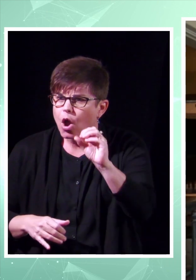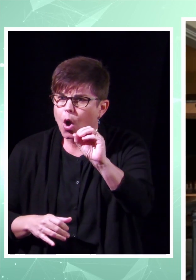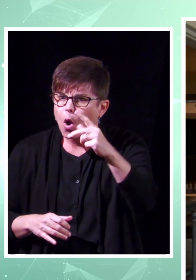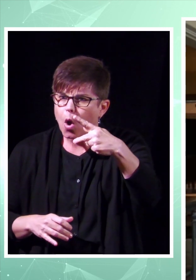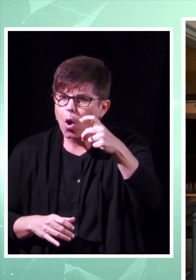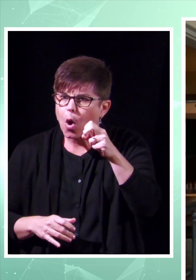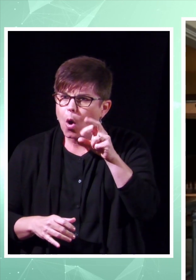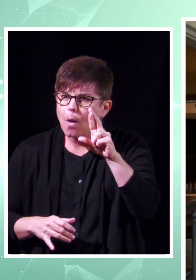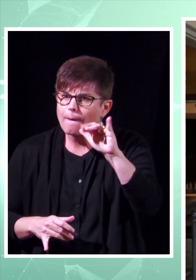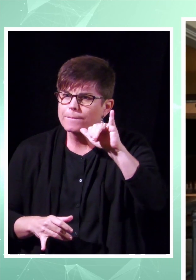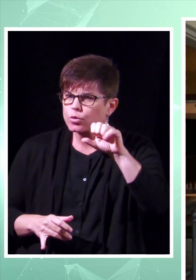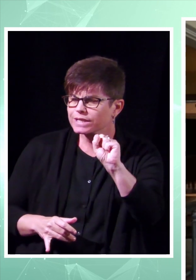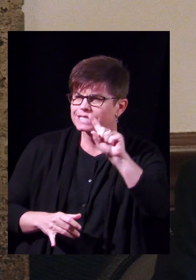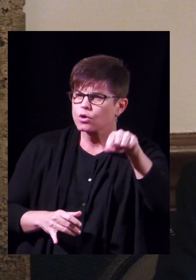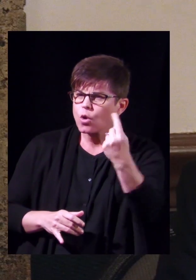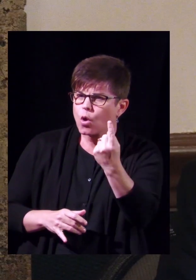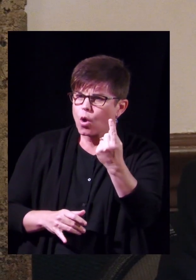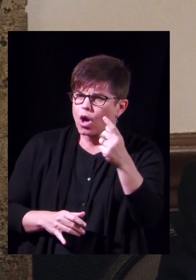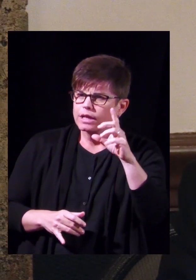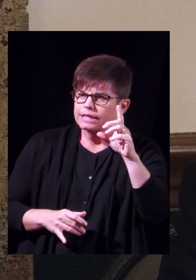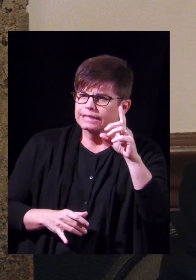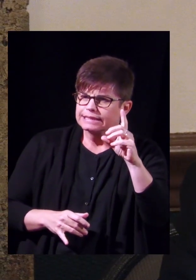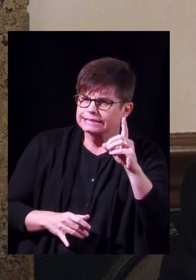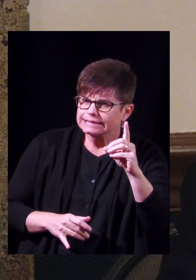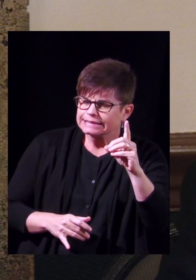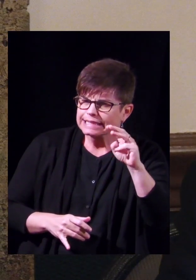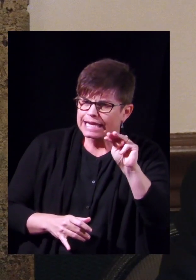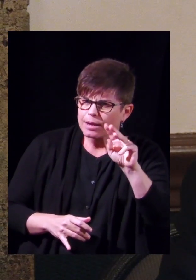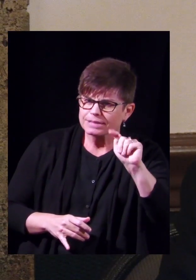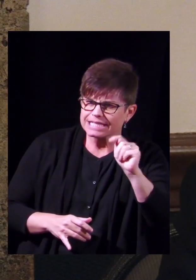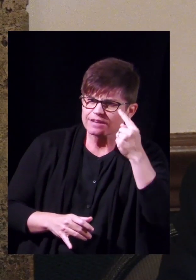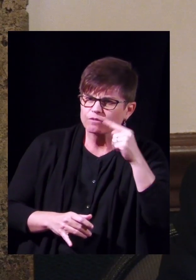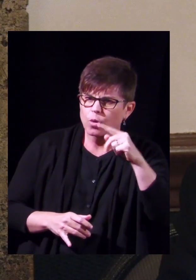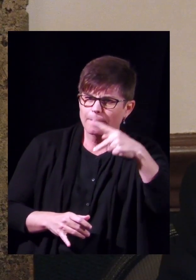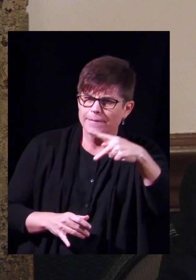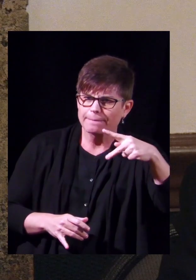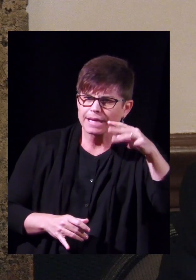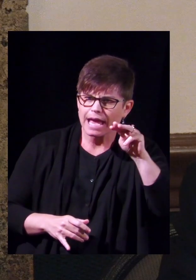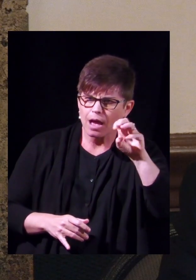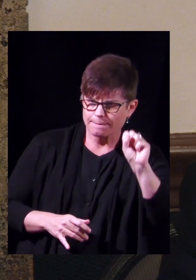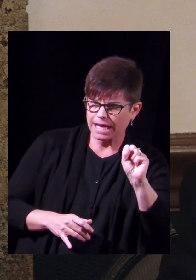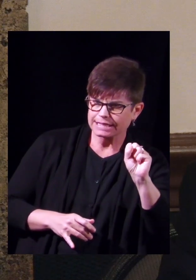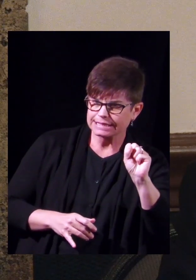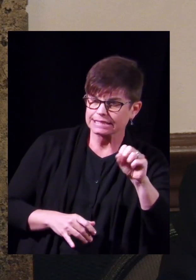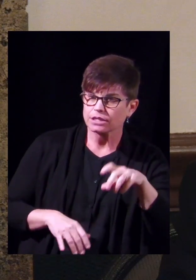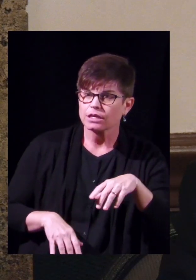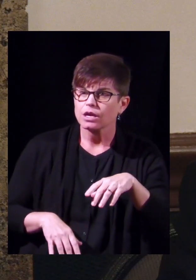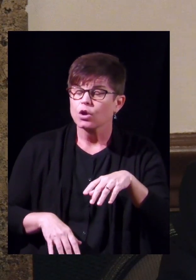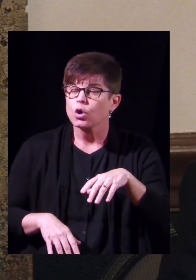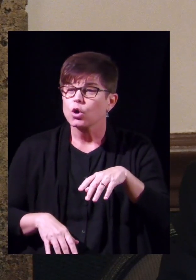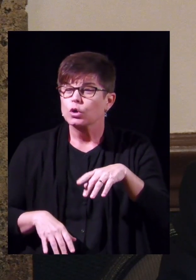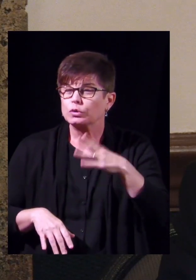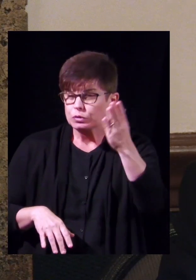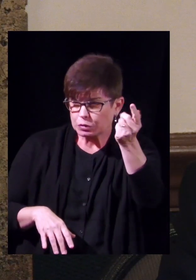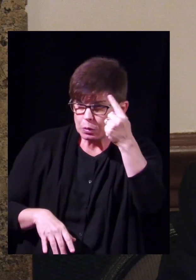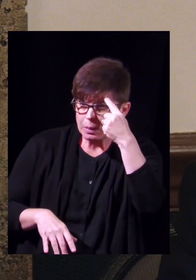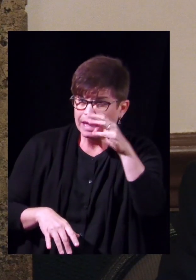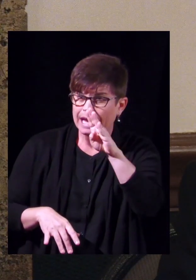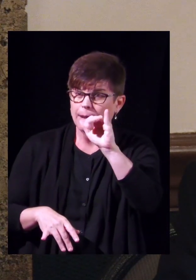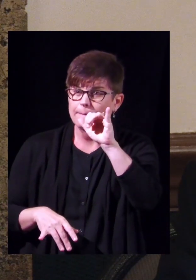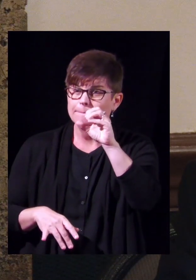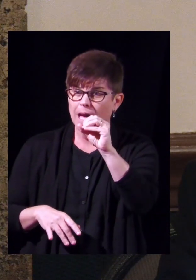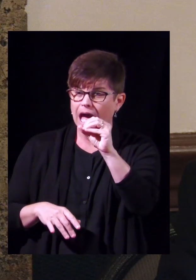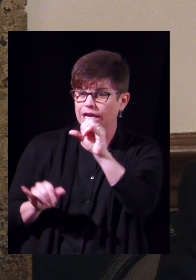the only approved DMT for PPMS. Do you anticipate that either biosimilars or BTK